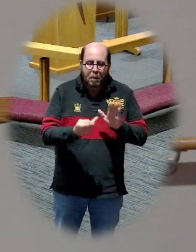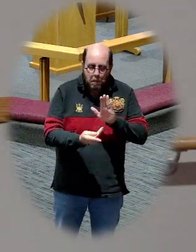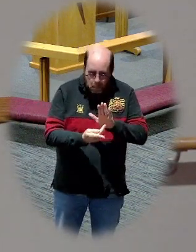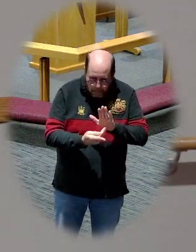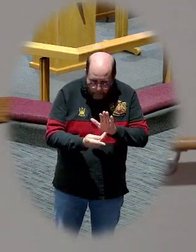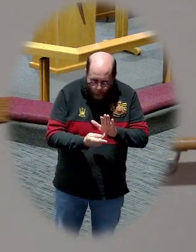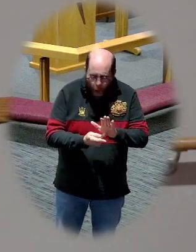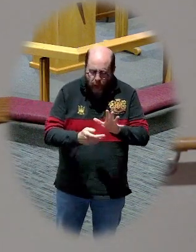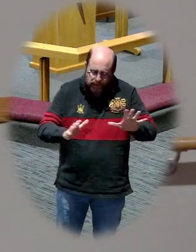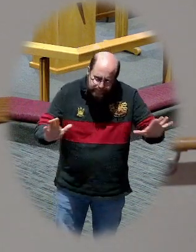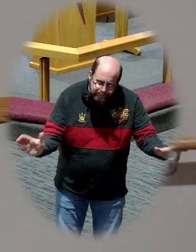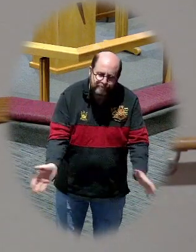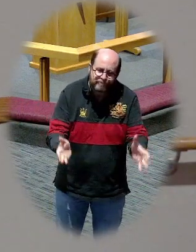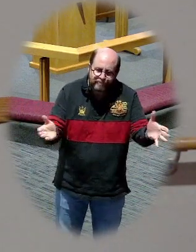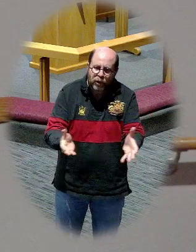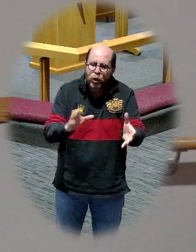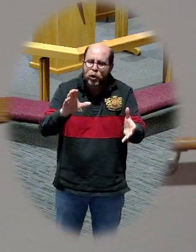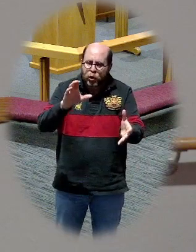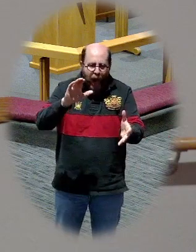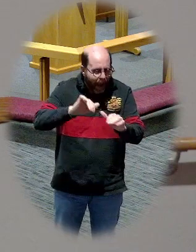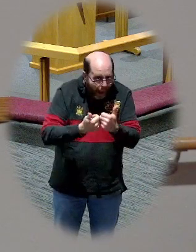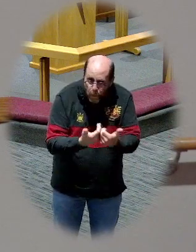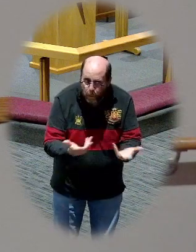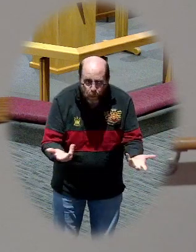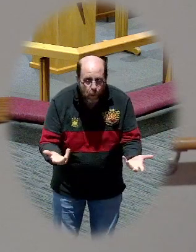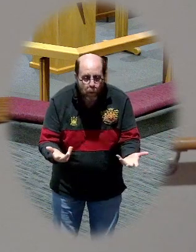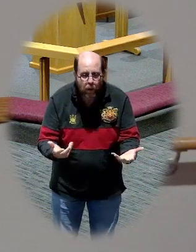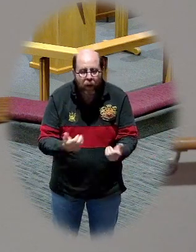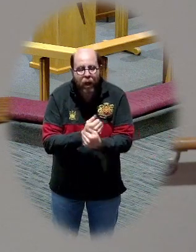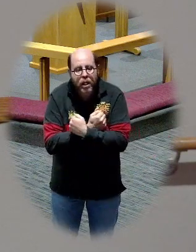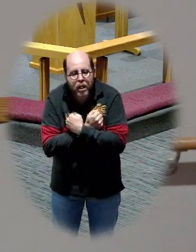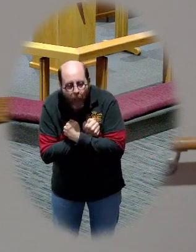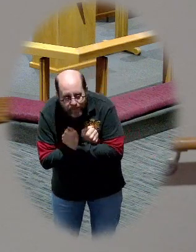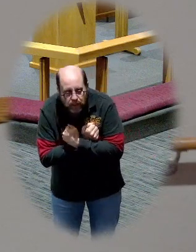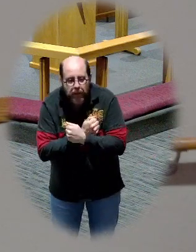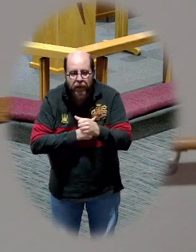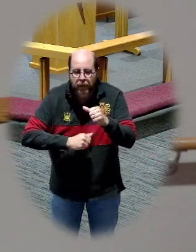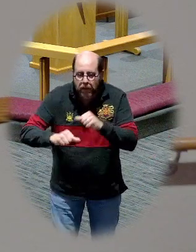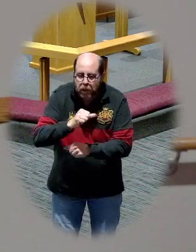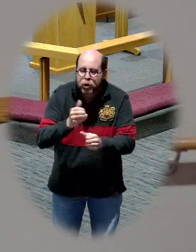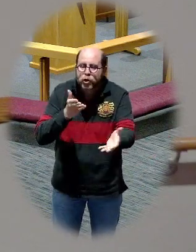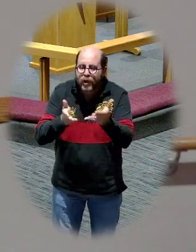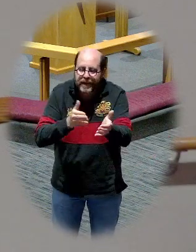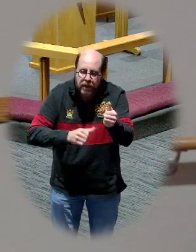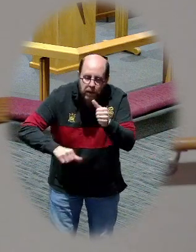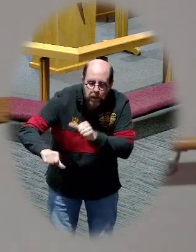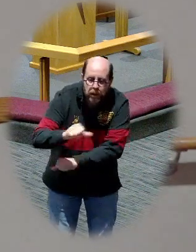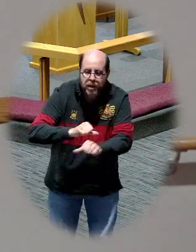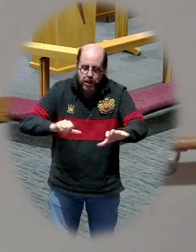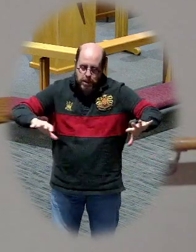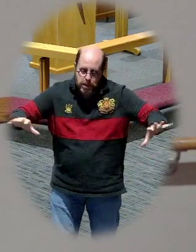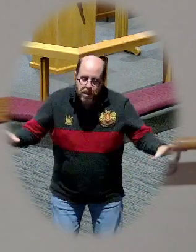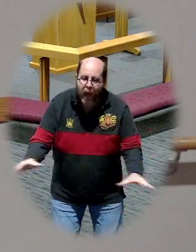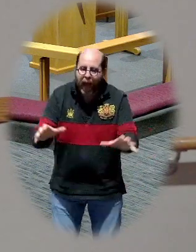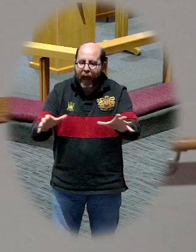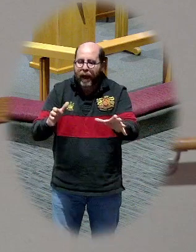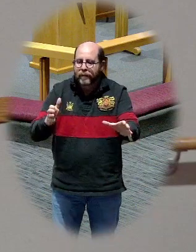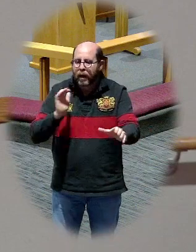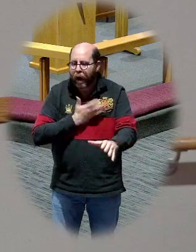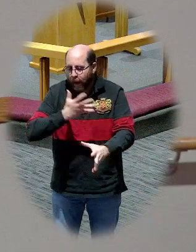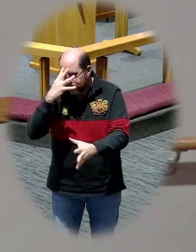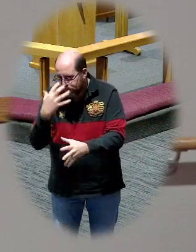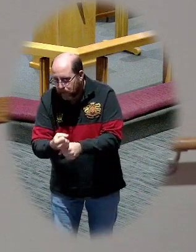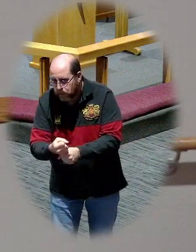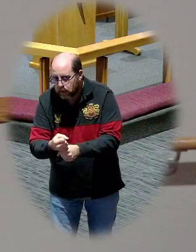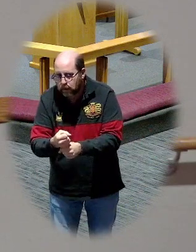encourages us this morning to do this by loving and serving our neighbor, being active in our faith,